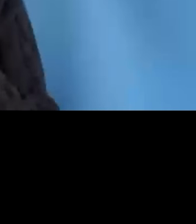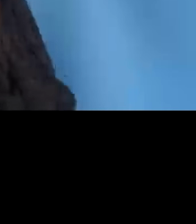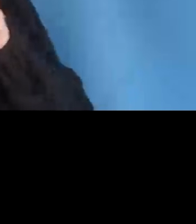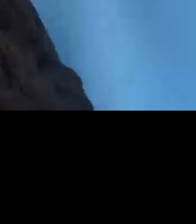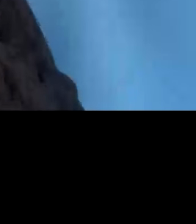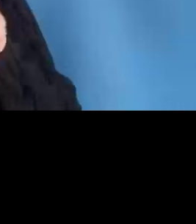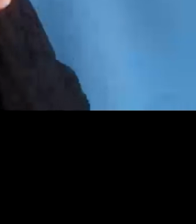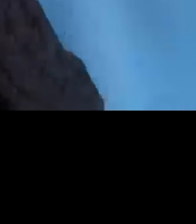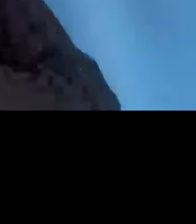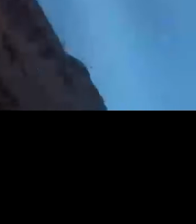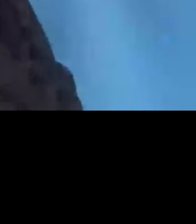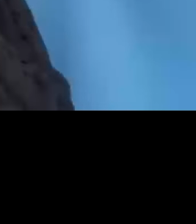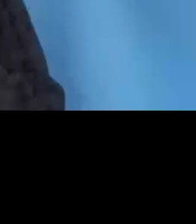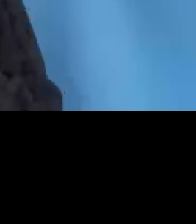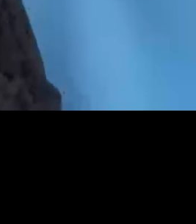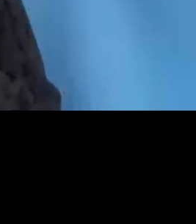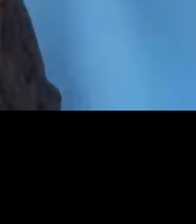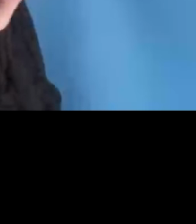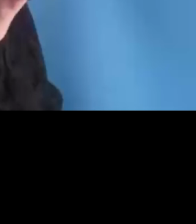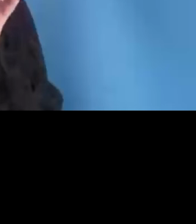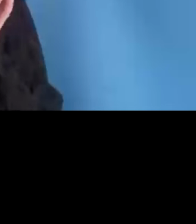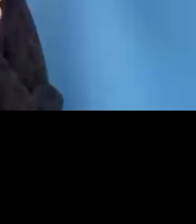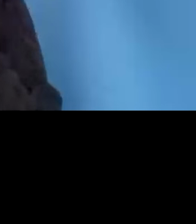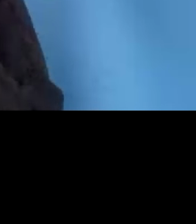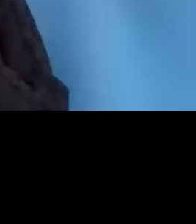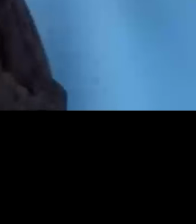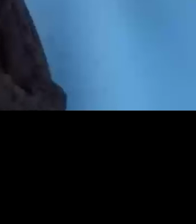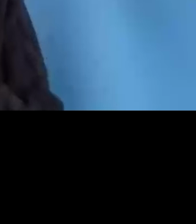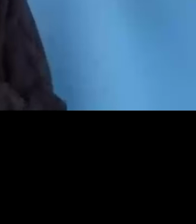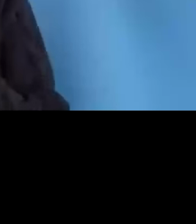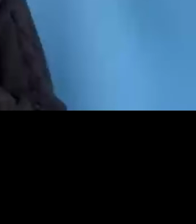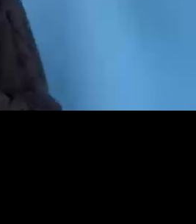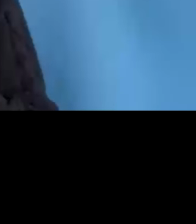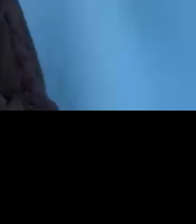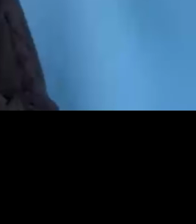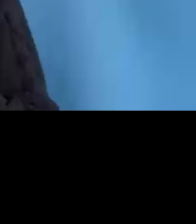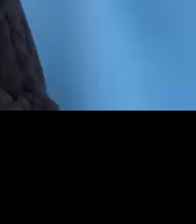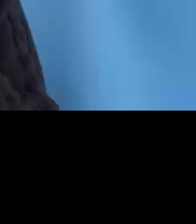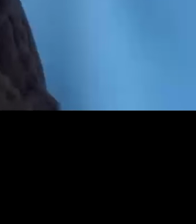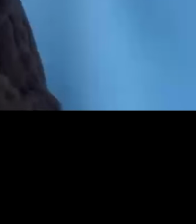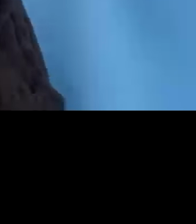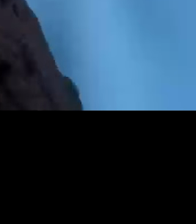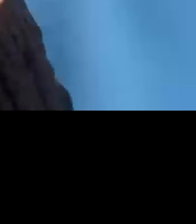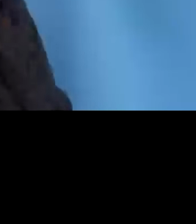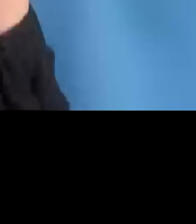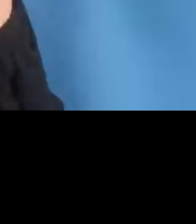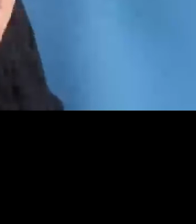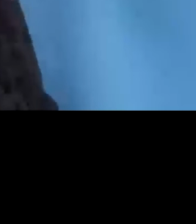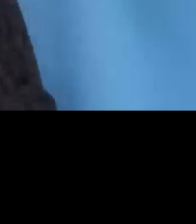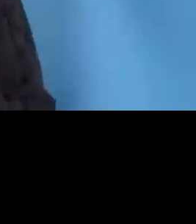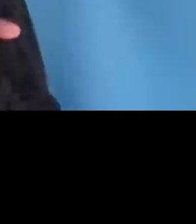and fundable. Today's conversation will explore why fundraising alone won't fix your fundraising